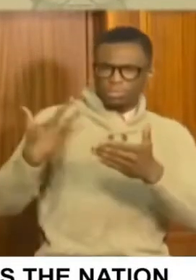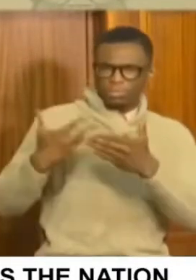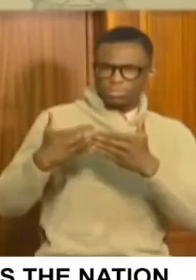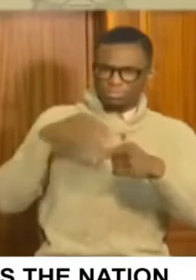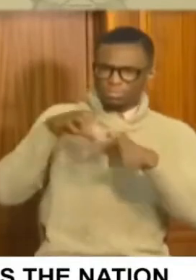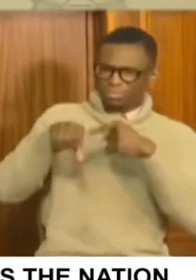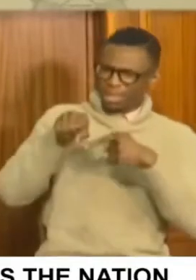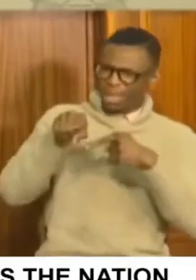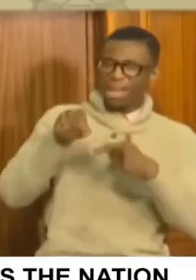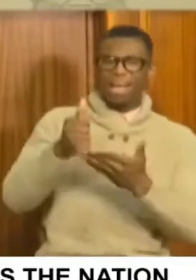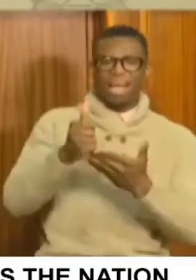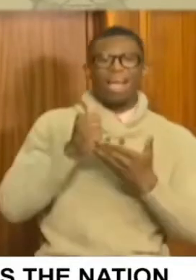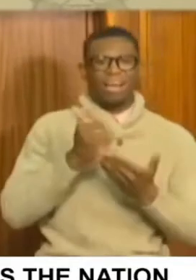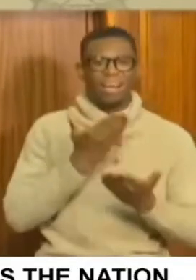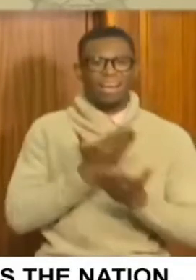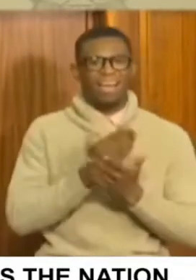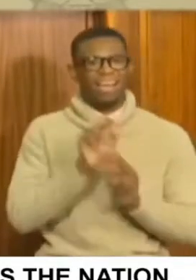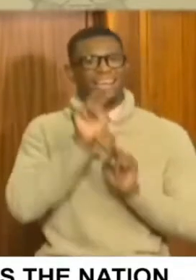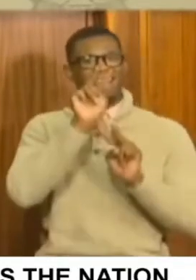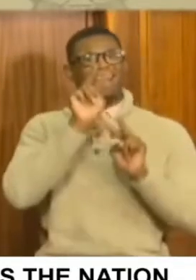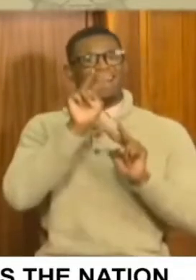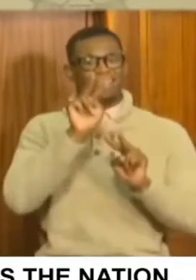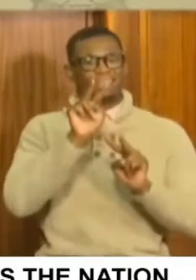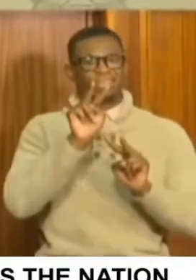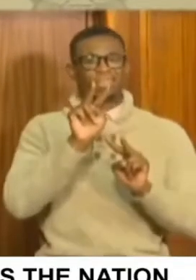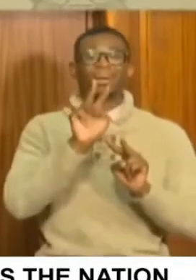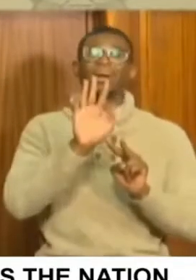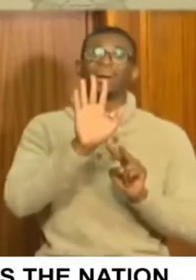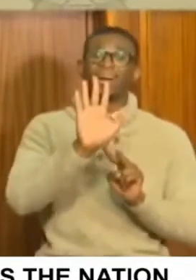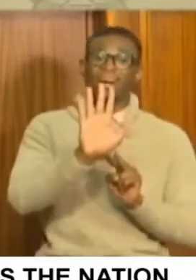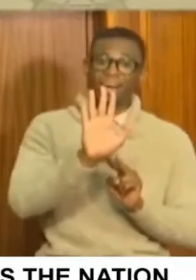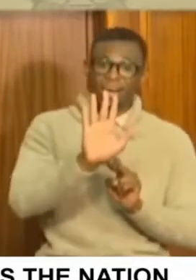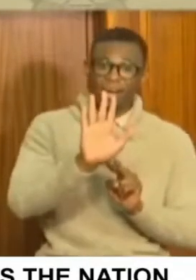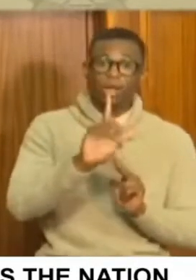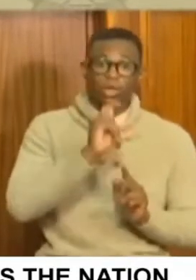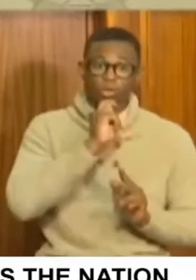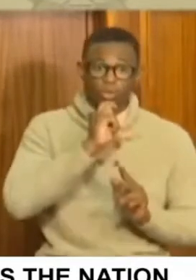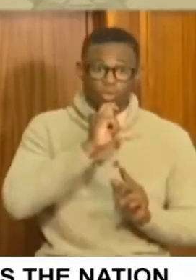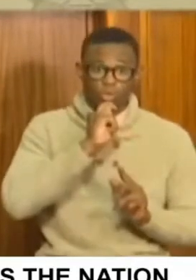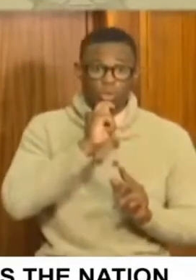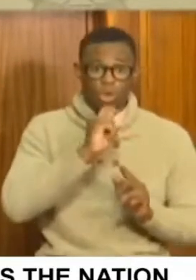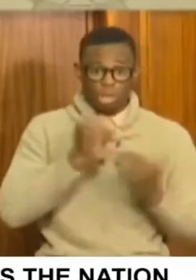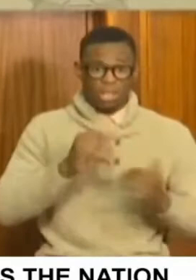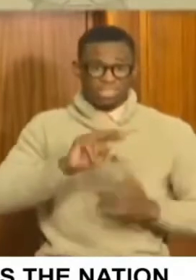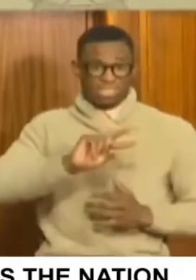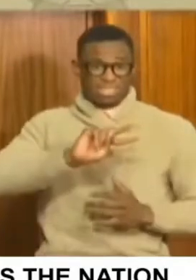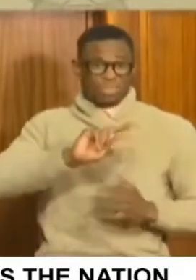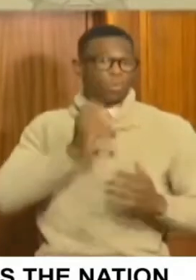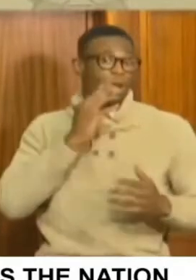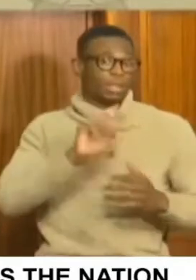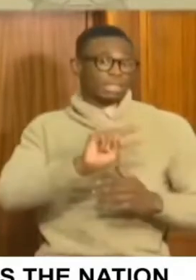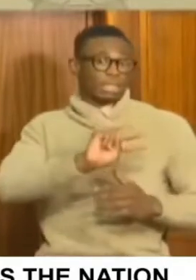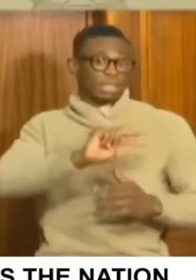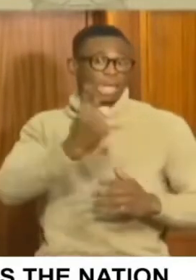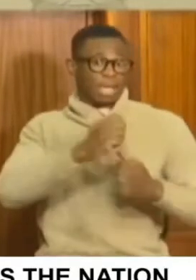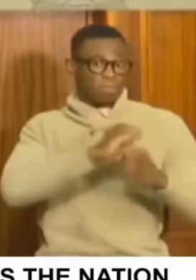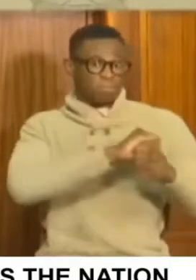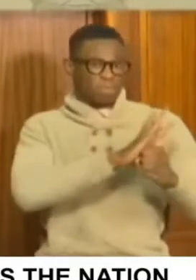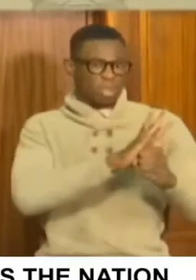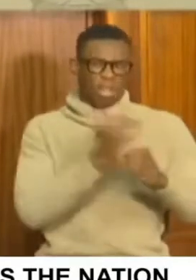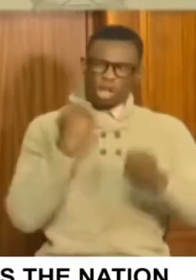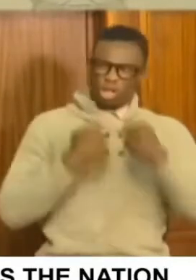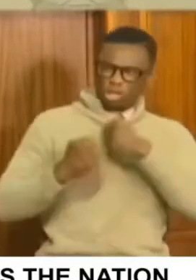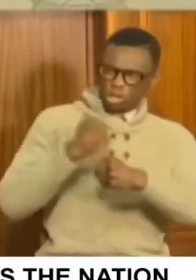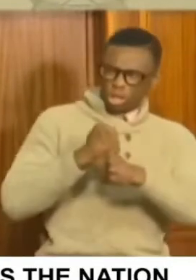hope. And that is October 27th? A similar point in the rise of the second wave of infections in early December last